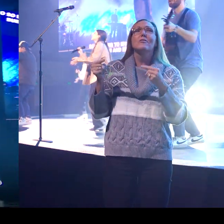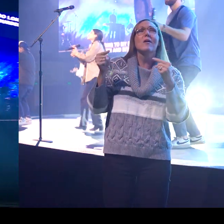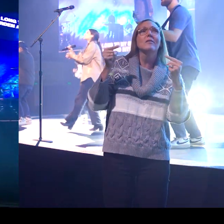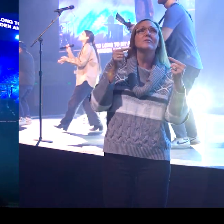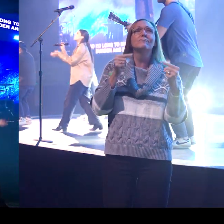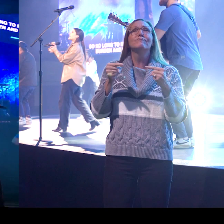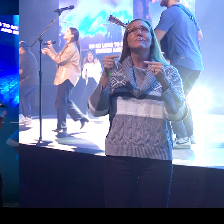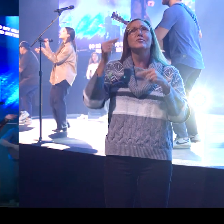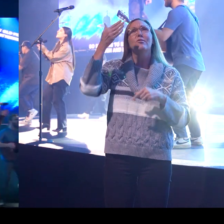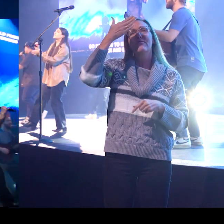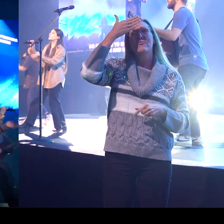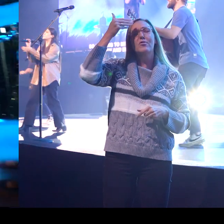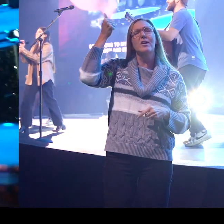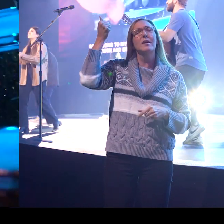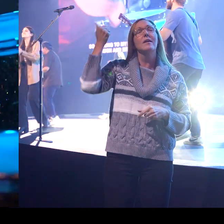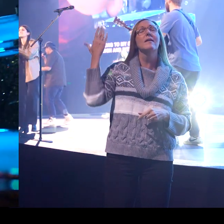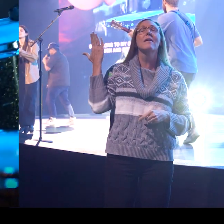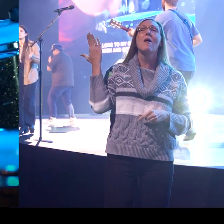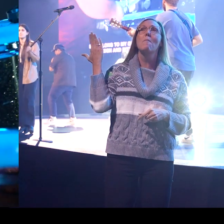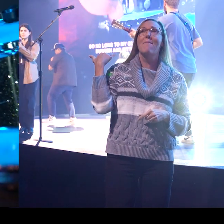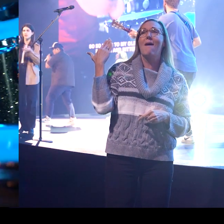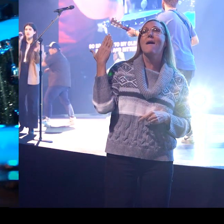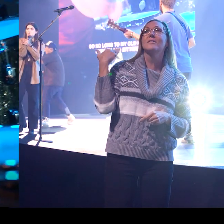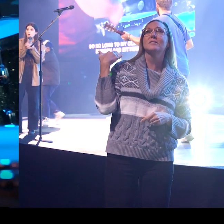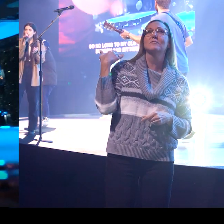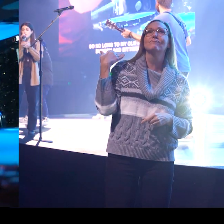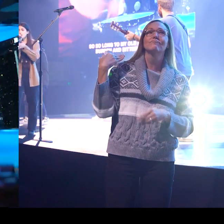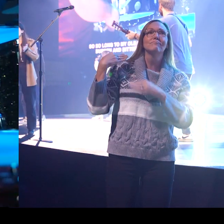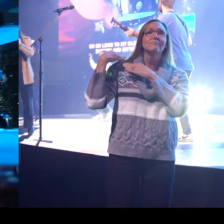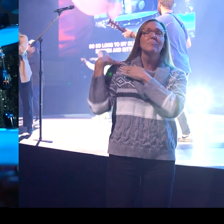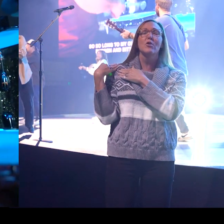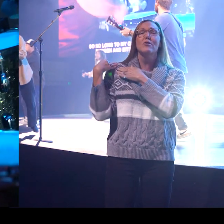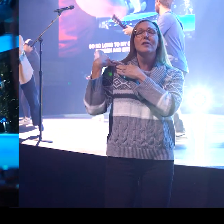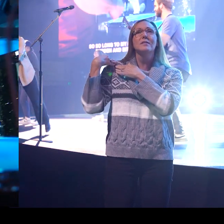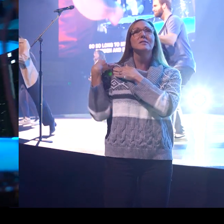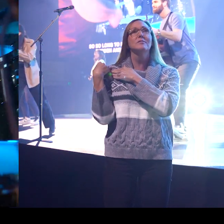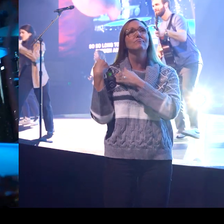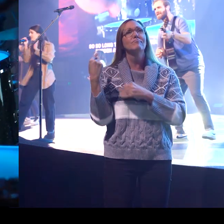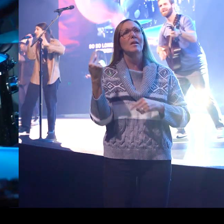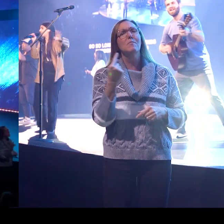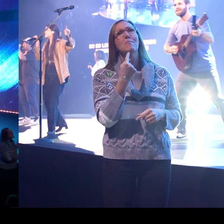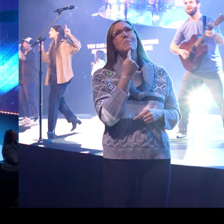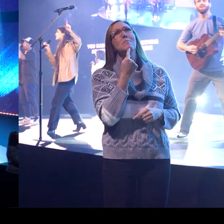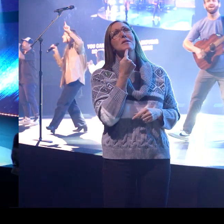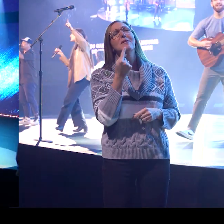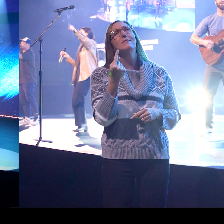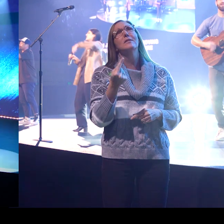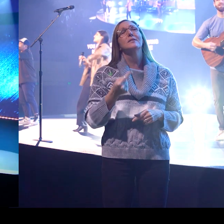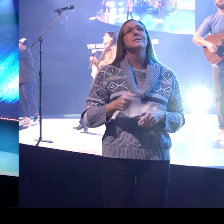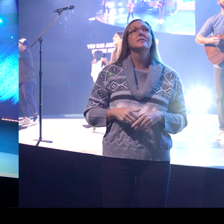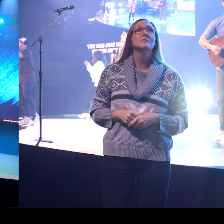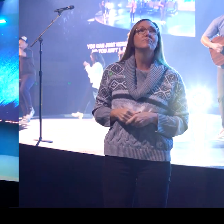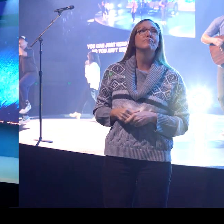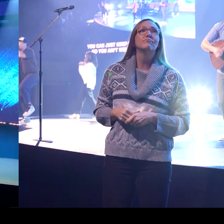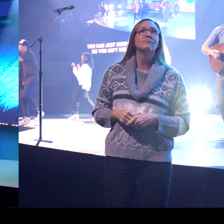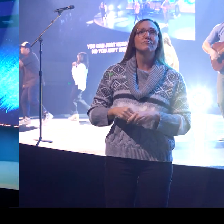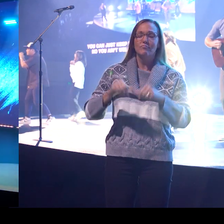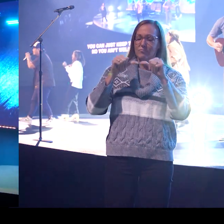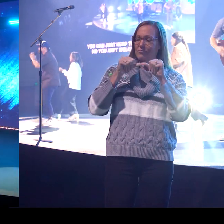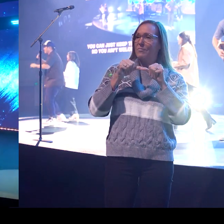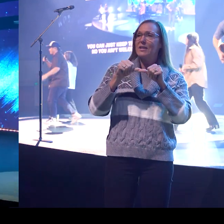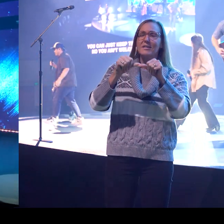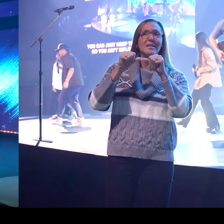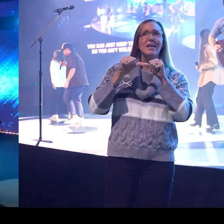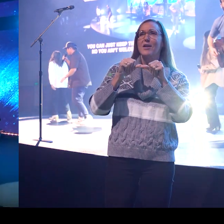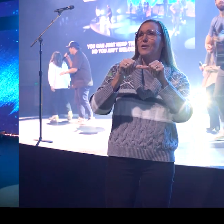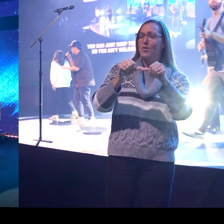So long to my old friends, a burden and bitterness. You can't just keep them moving,